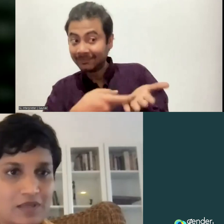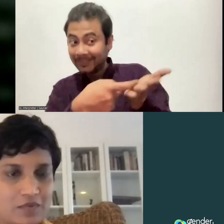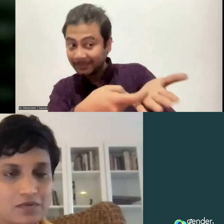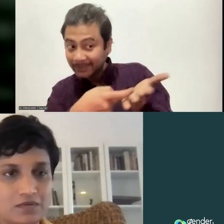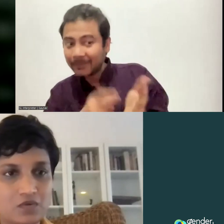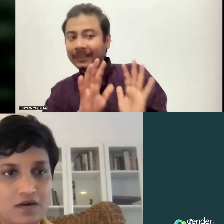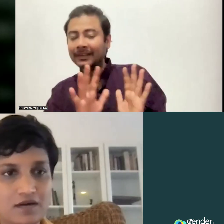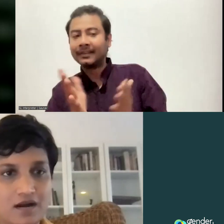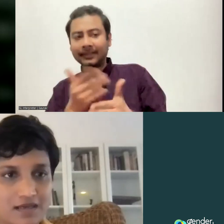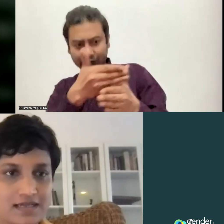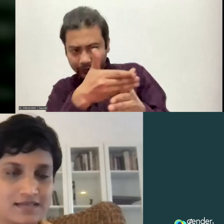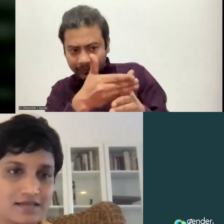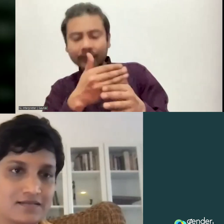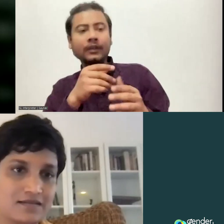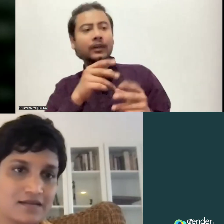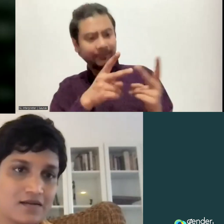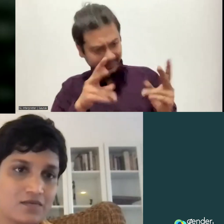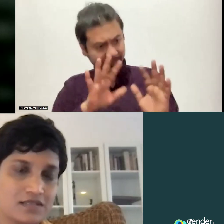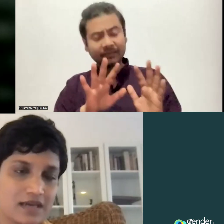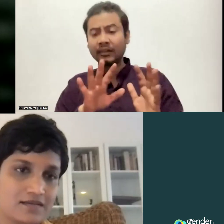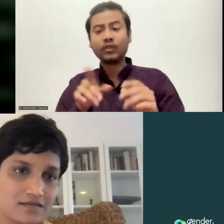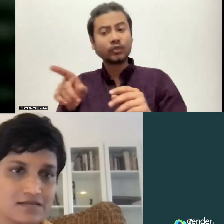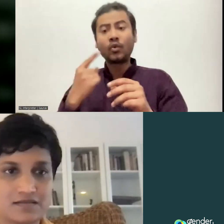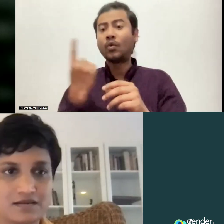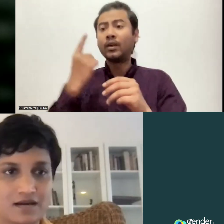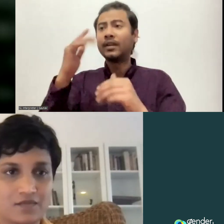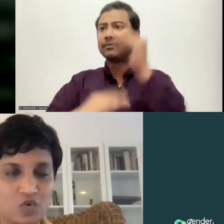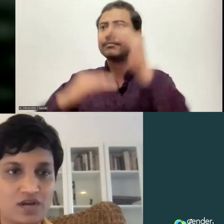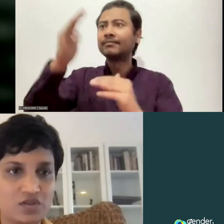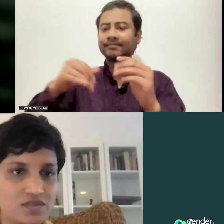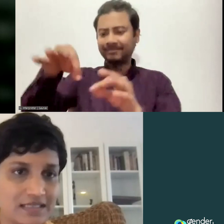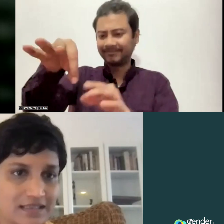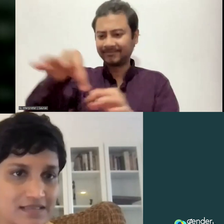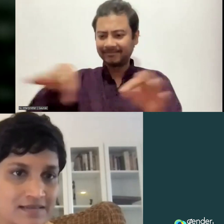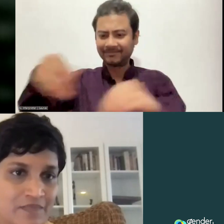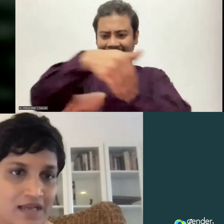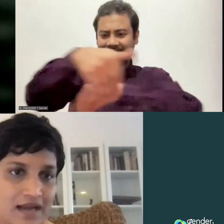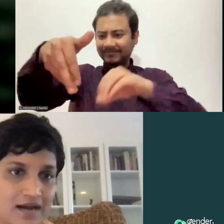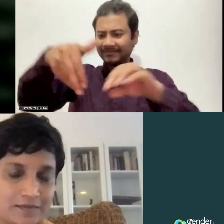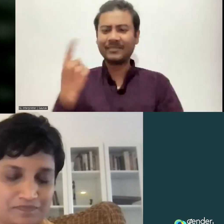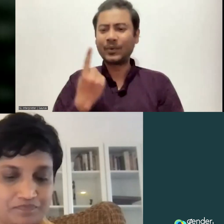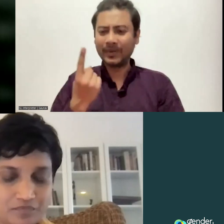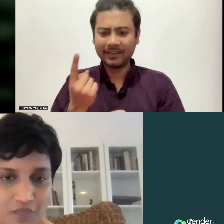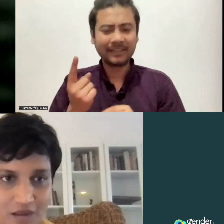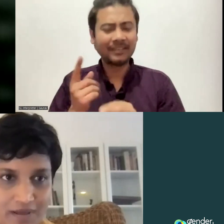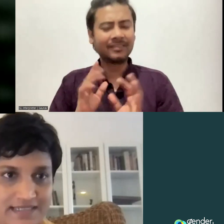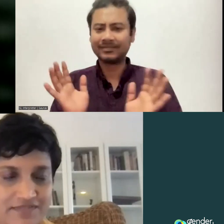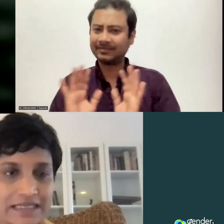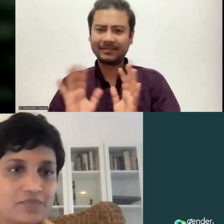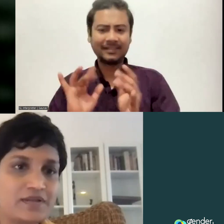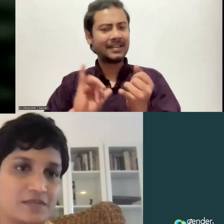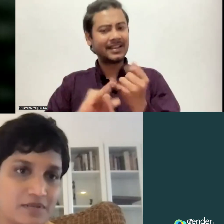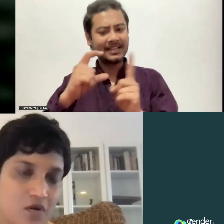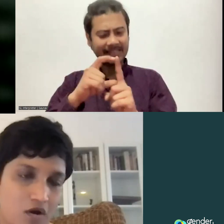only people who are architects and designers who are using this, but